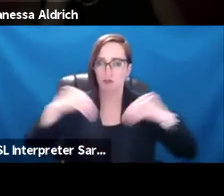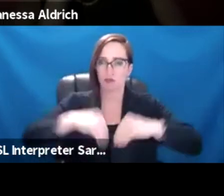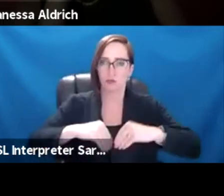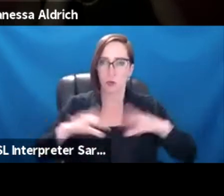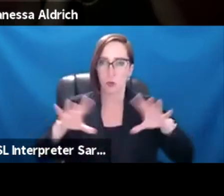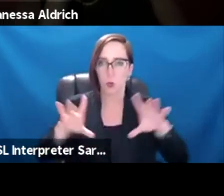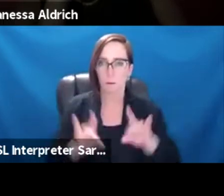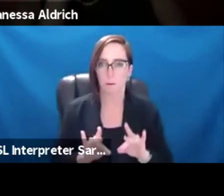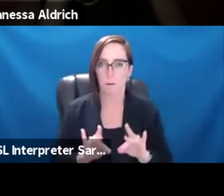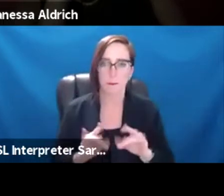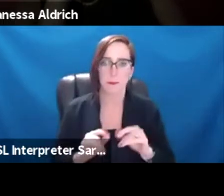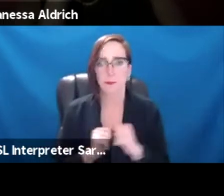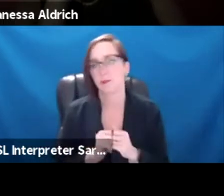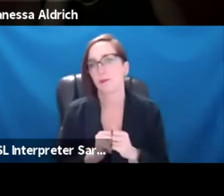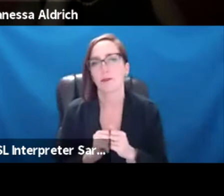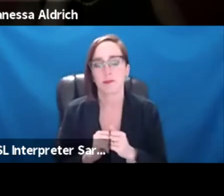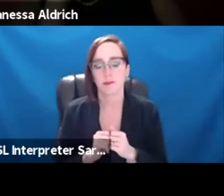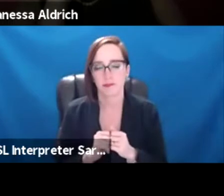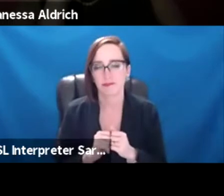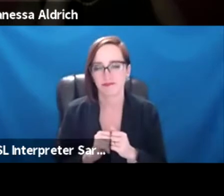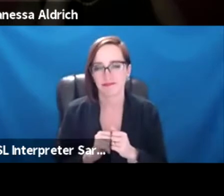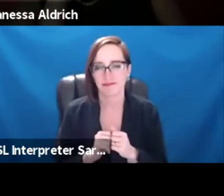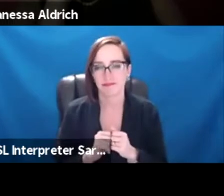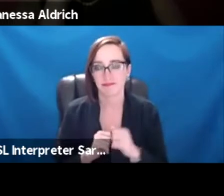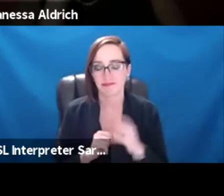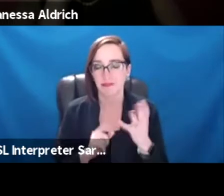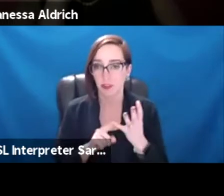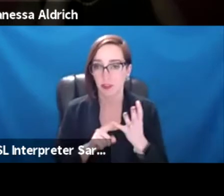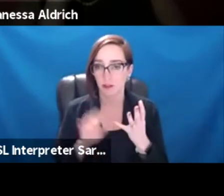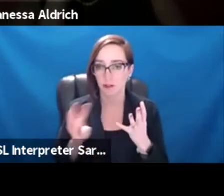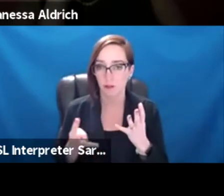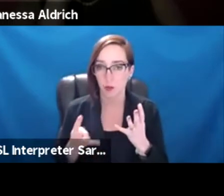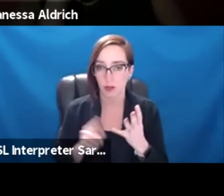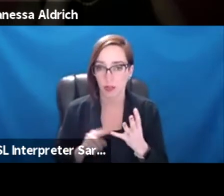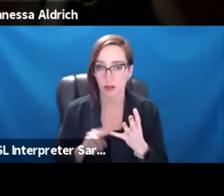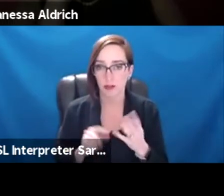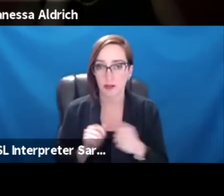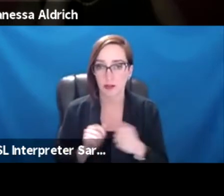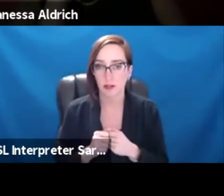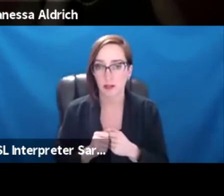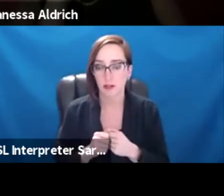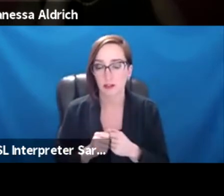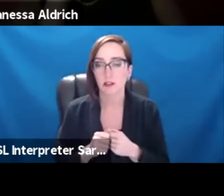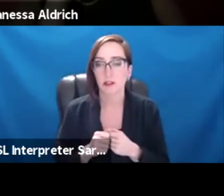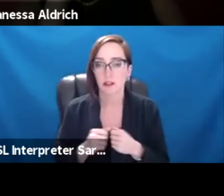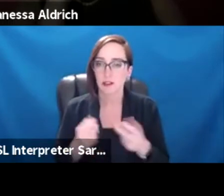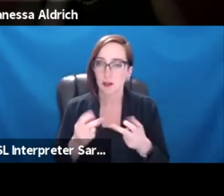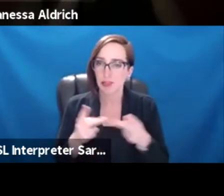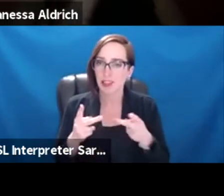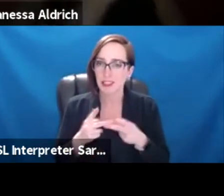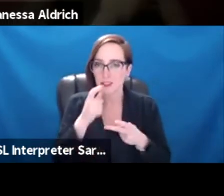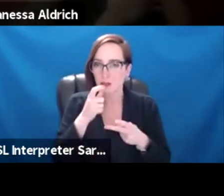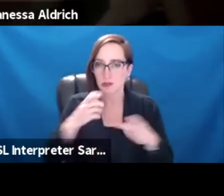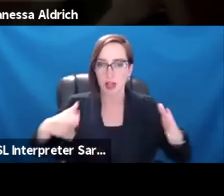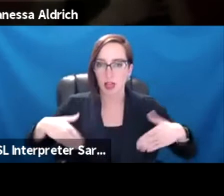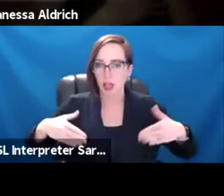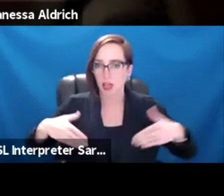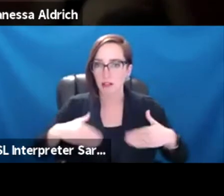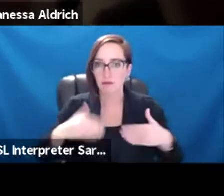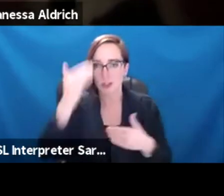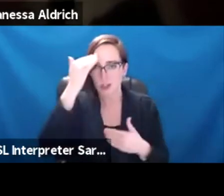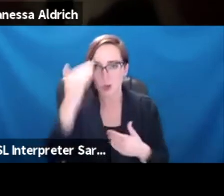Another is places that have not known love in us. Your